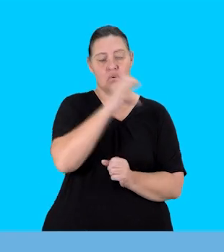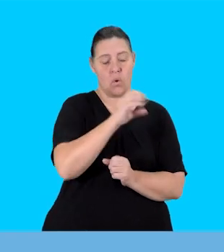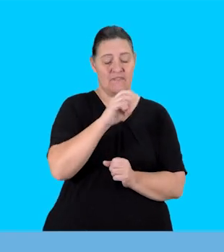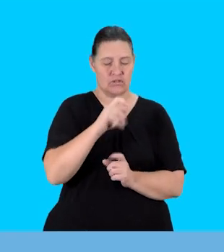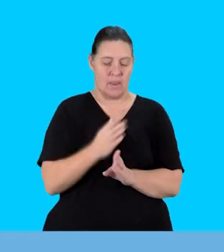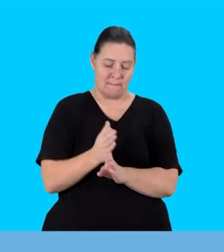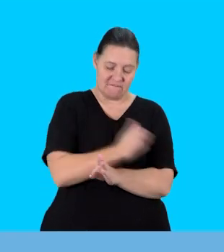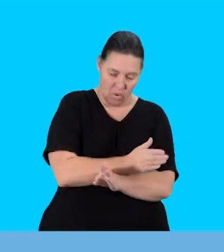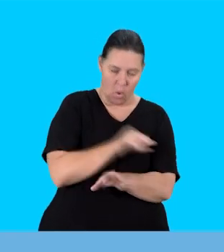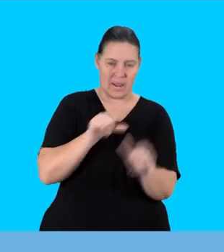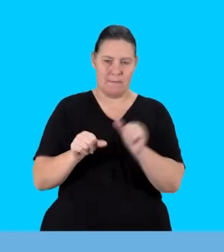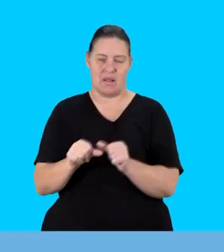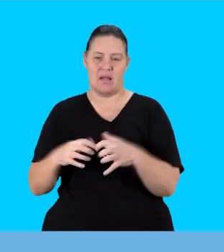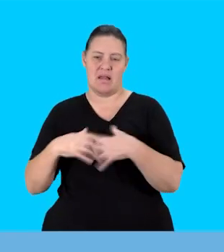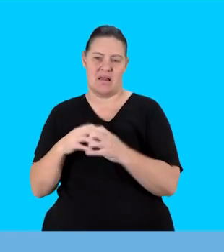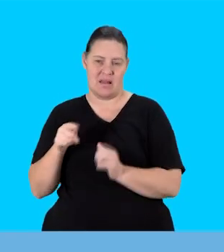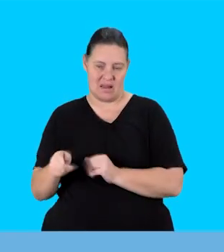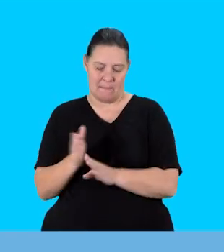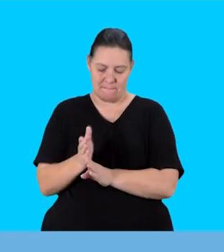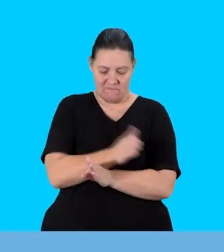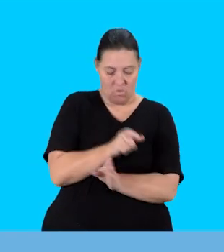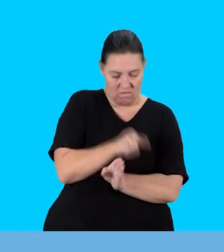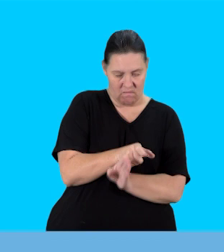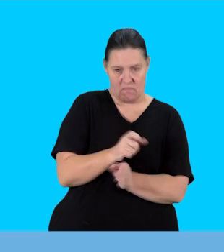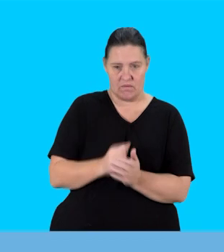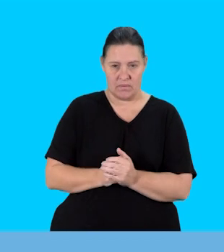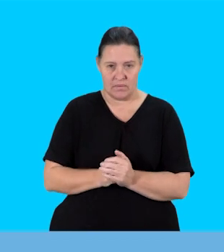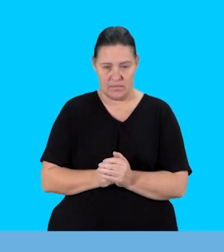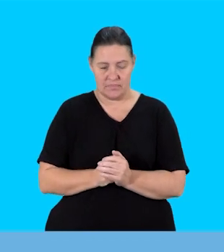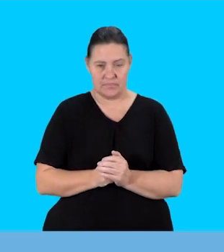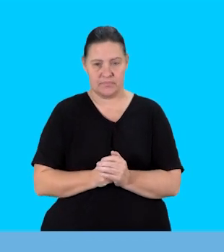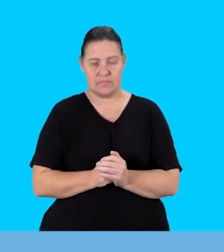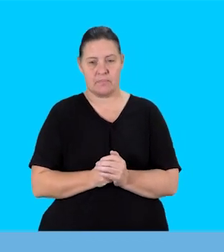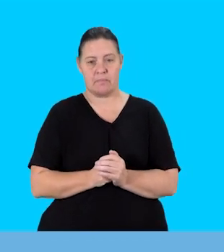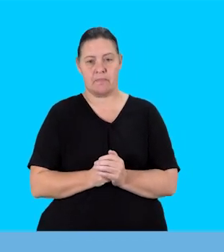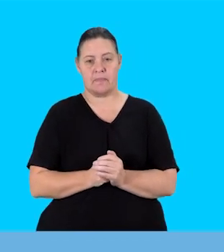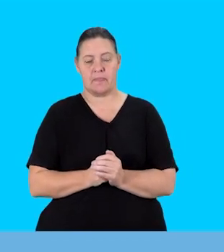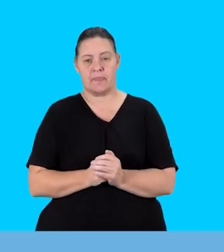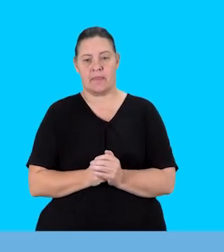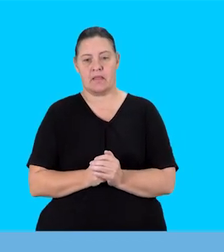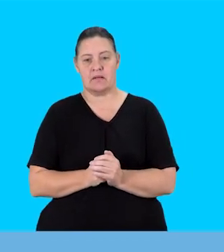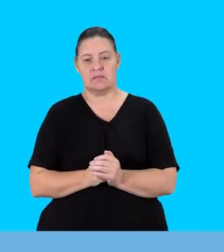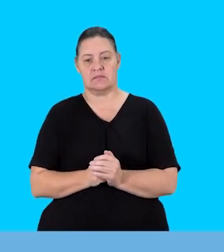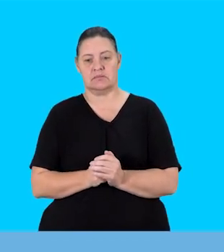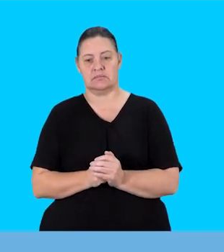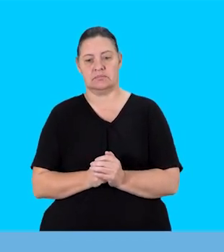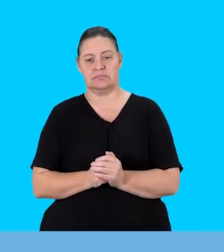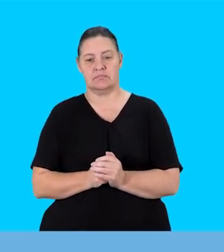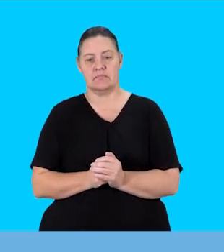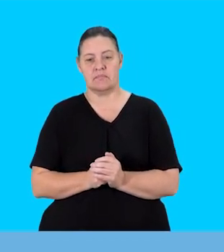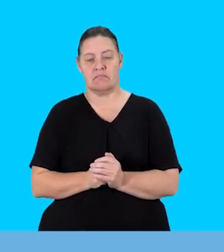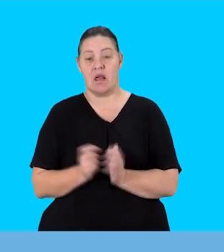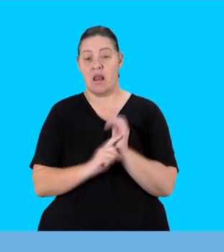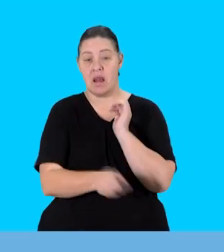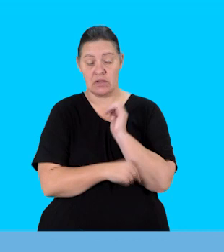before the chemical equation. They are written before the chemical equation. That's very important to note. Then what you also